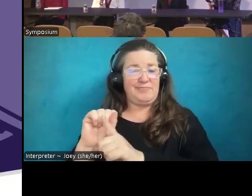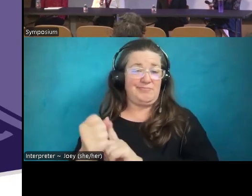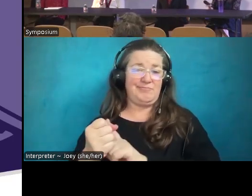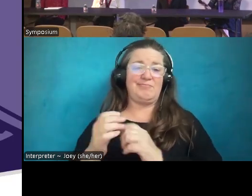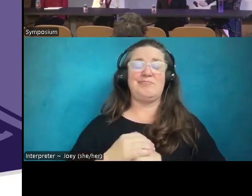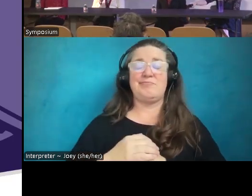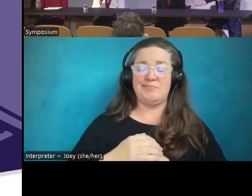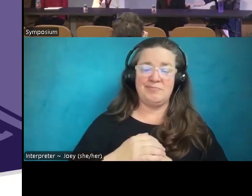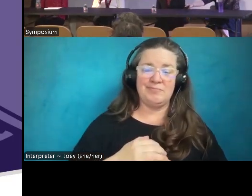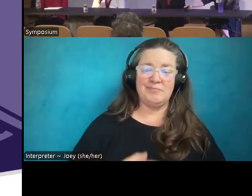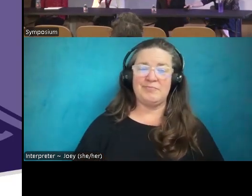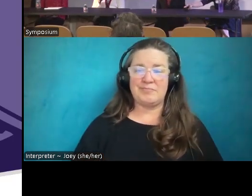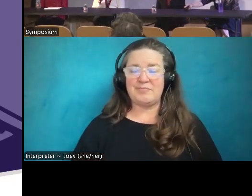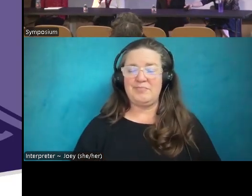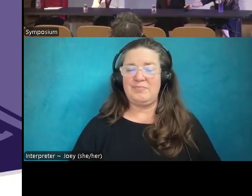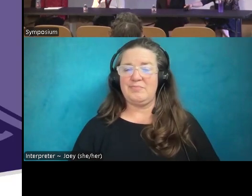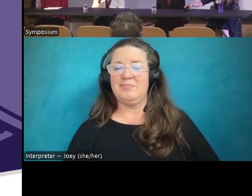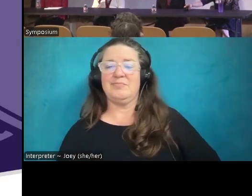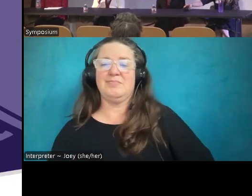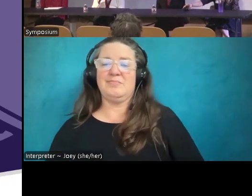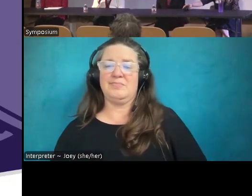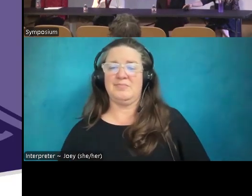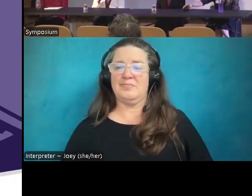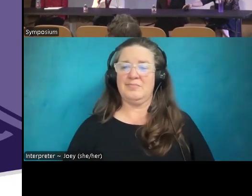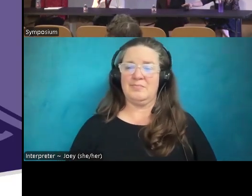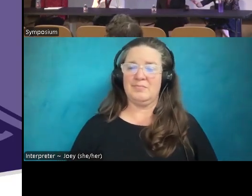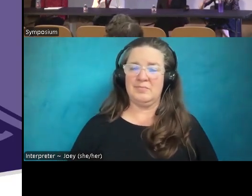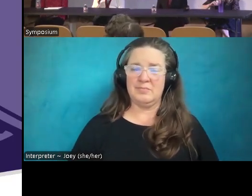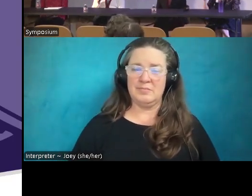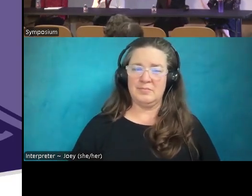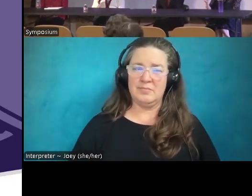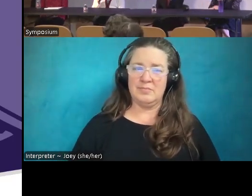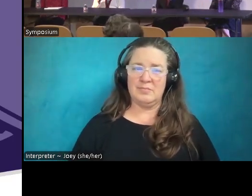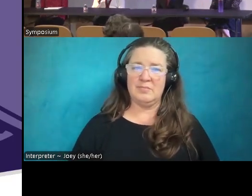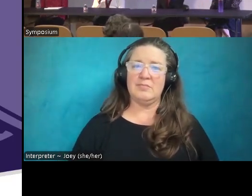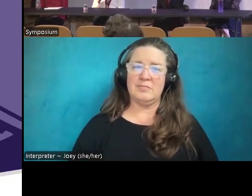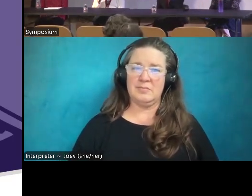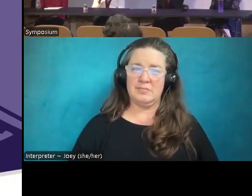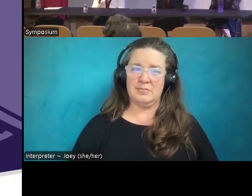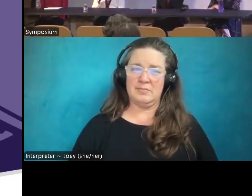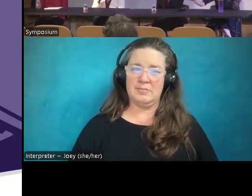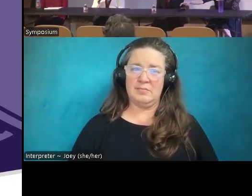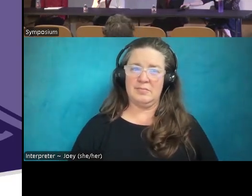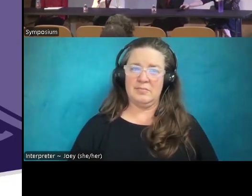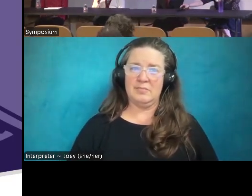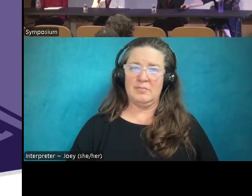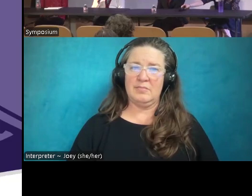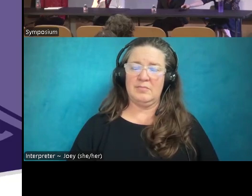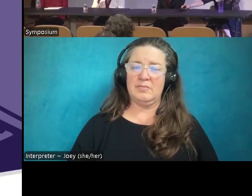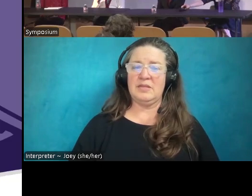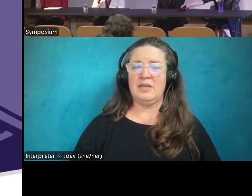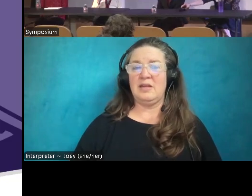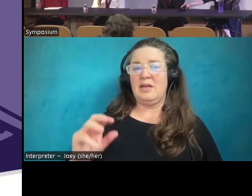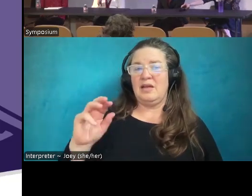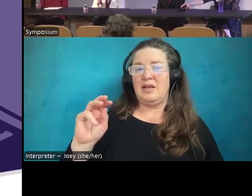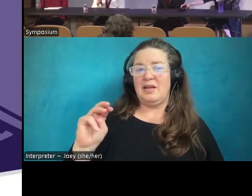I was just going to say real quick, MCAS stands for mast cell activation syndrome, just for anyone who wasn't aware of the